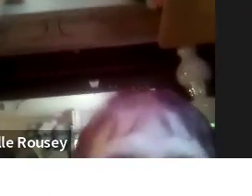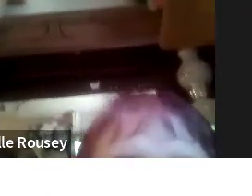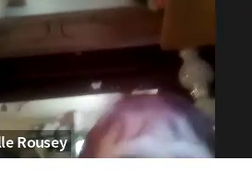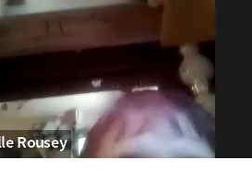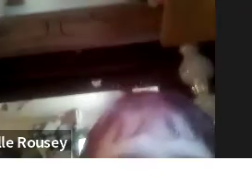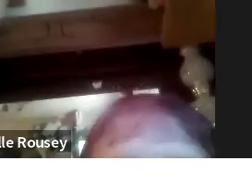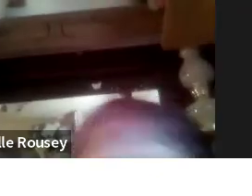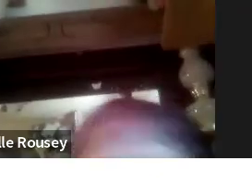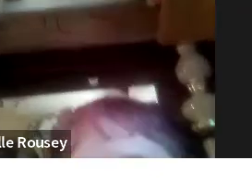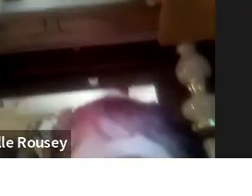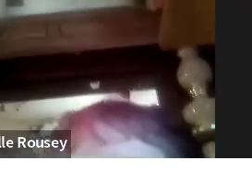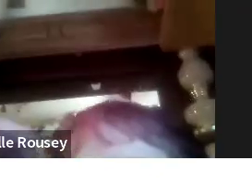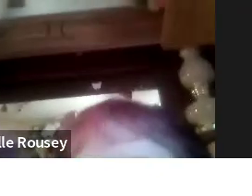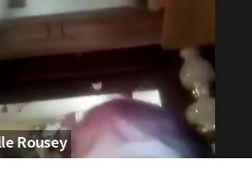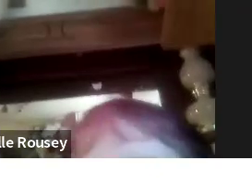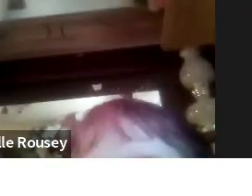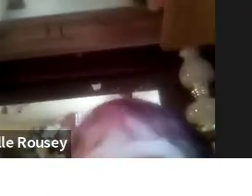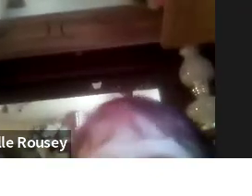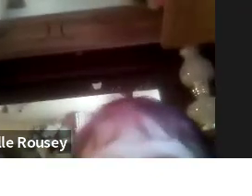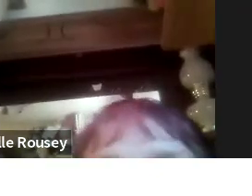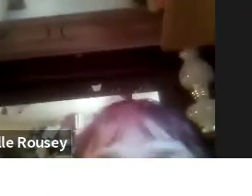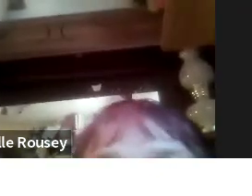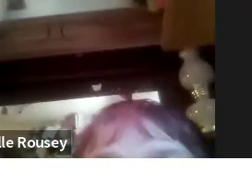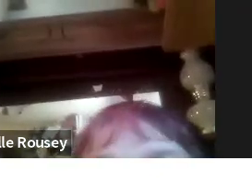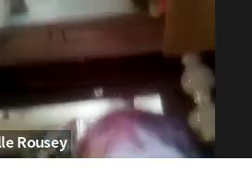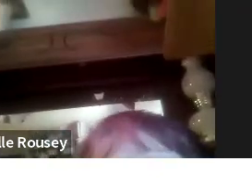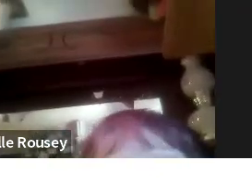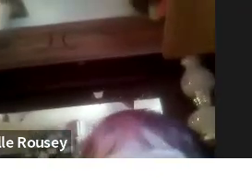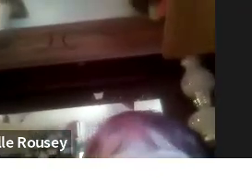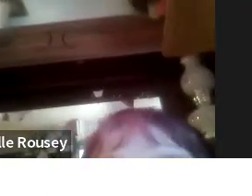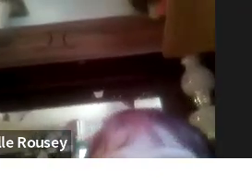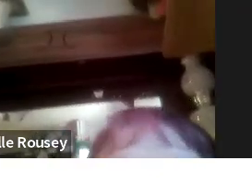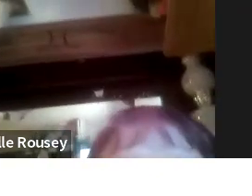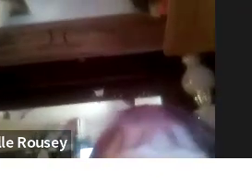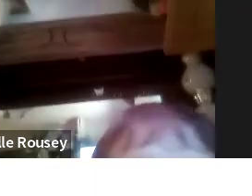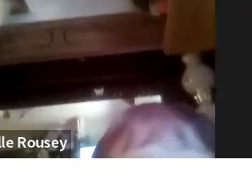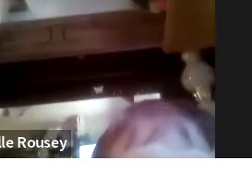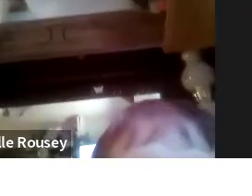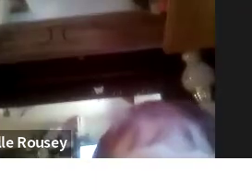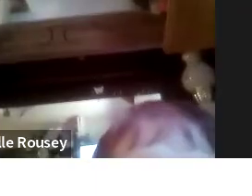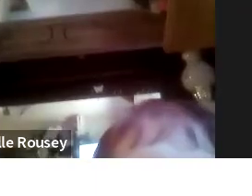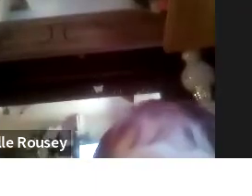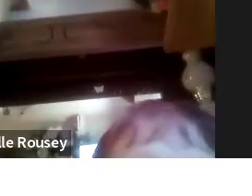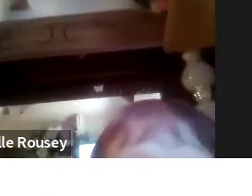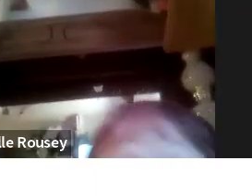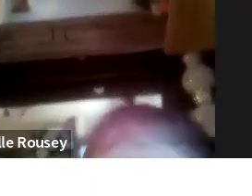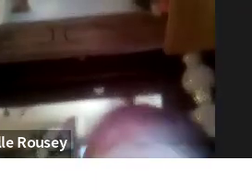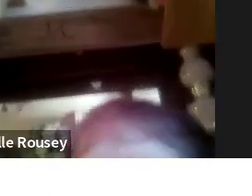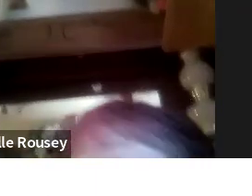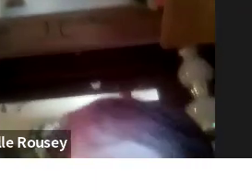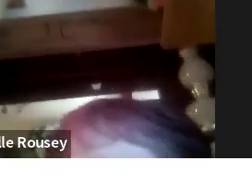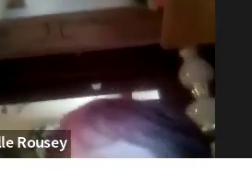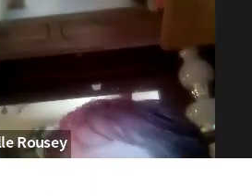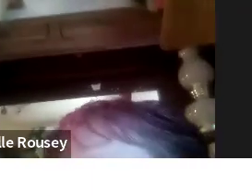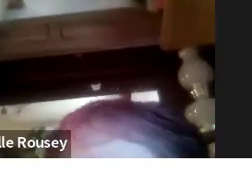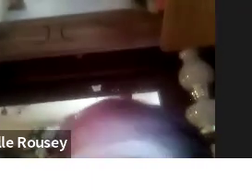sub, they're over transportation, and long-term supports and services and